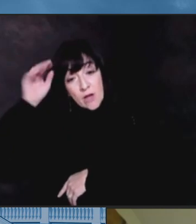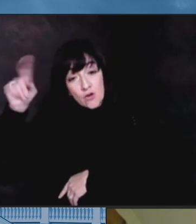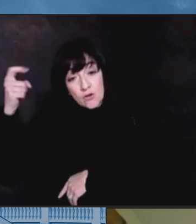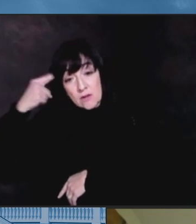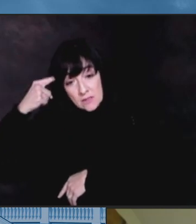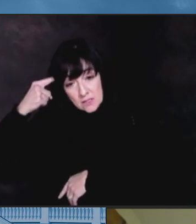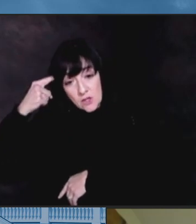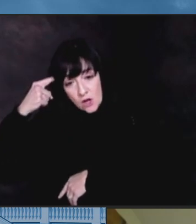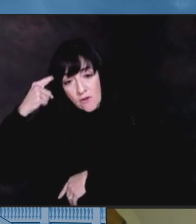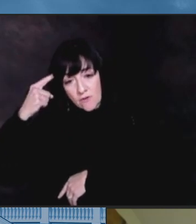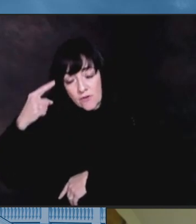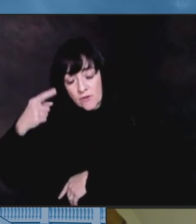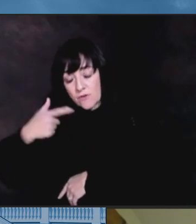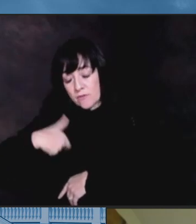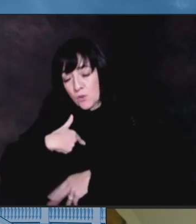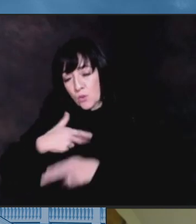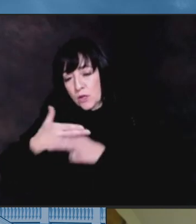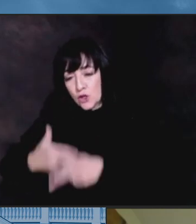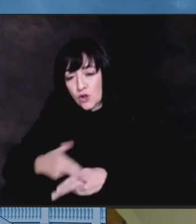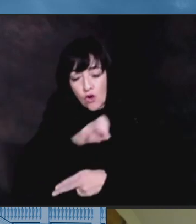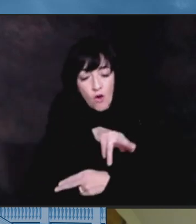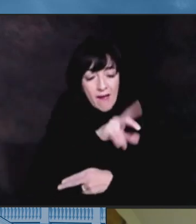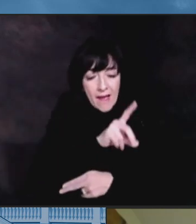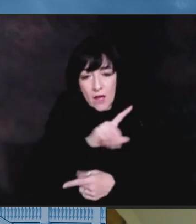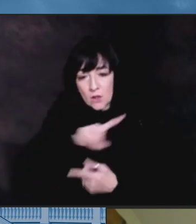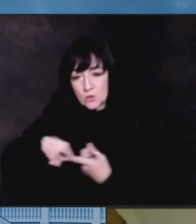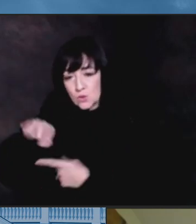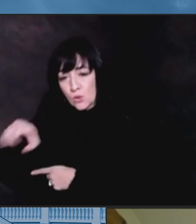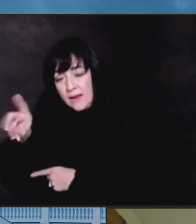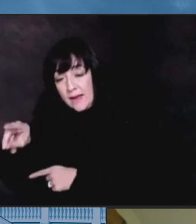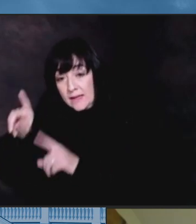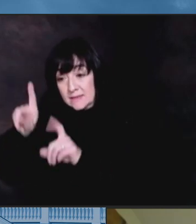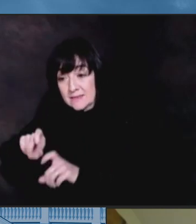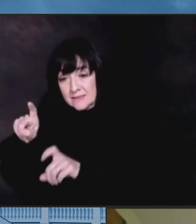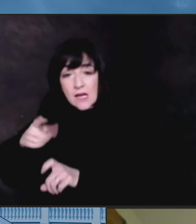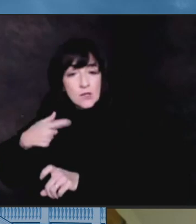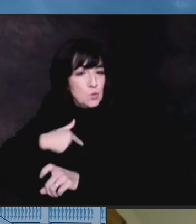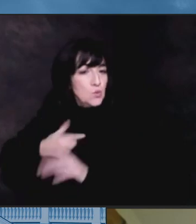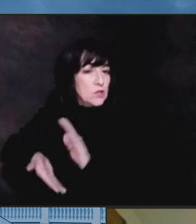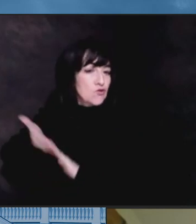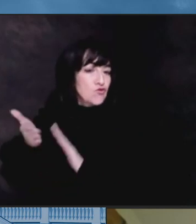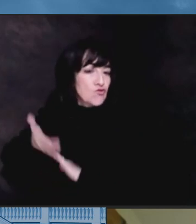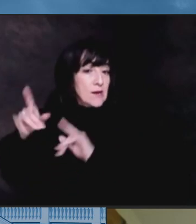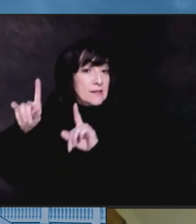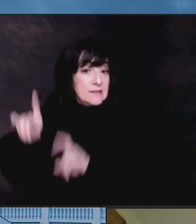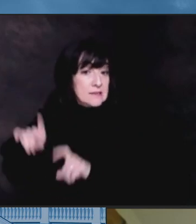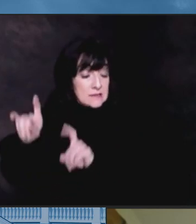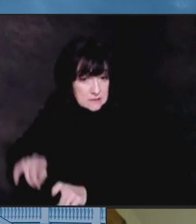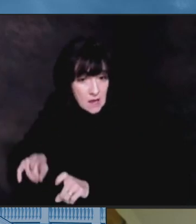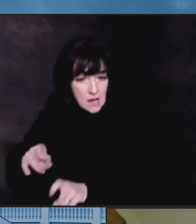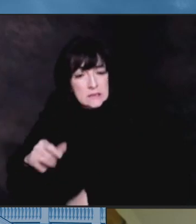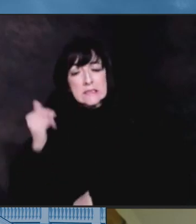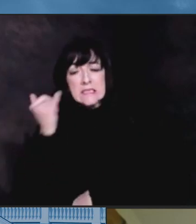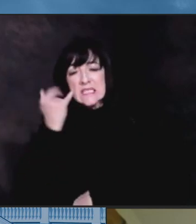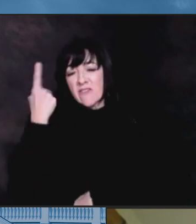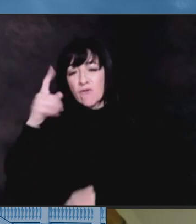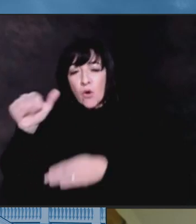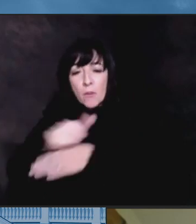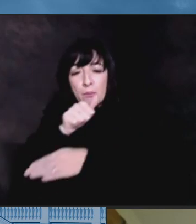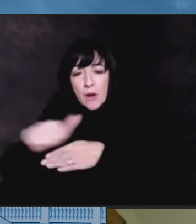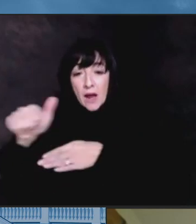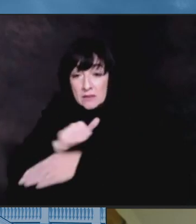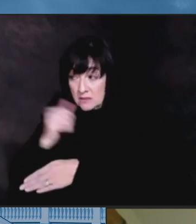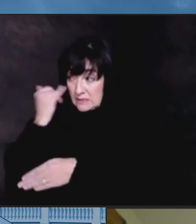call that end-to-end testing, and everything went very smoothly. So that shows that the process is all in